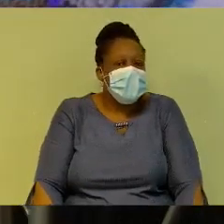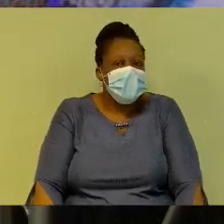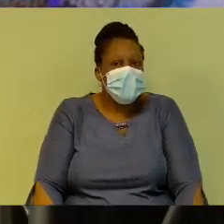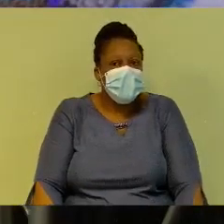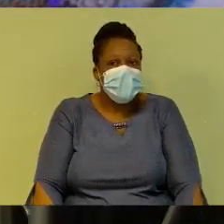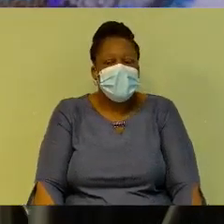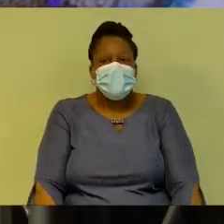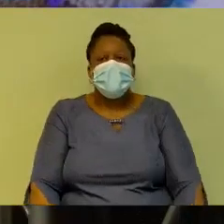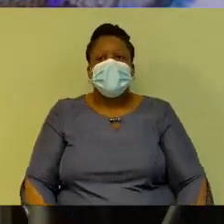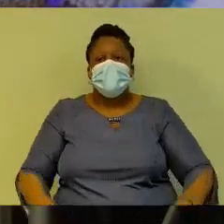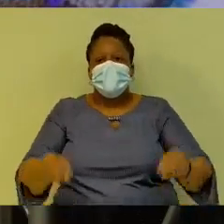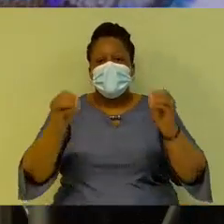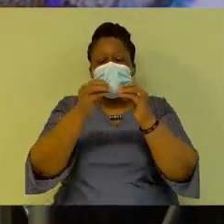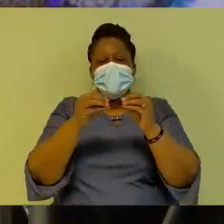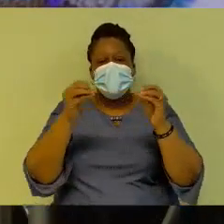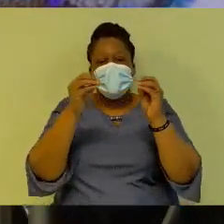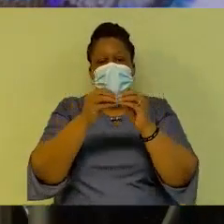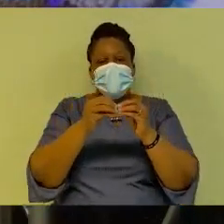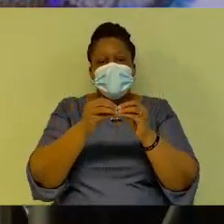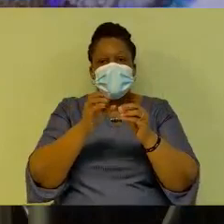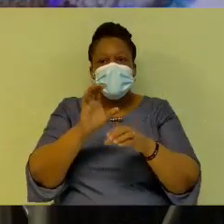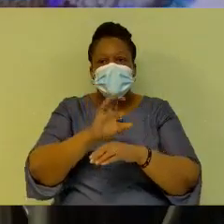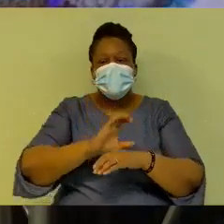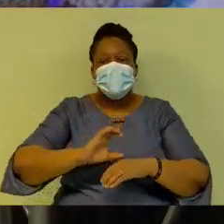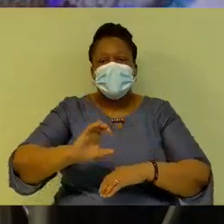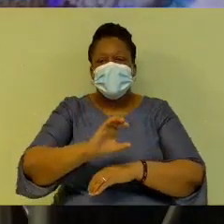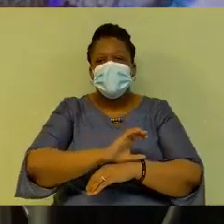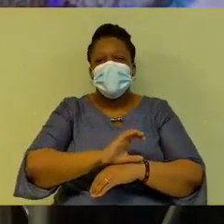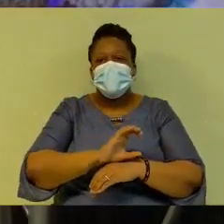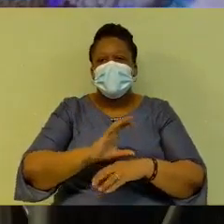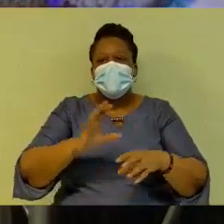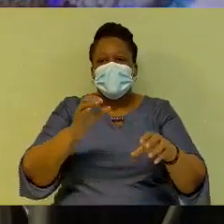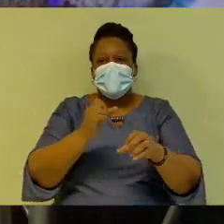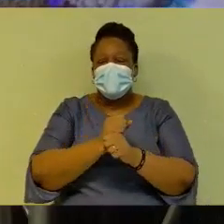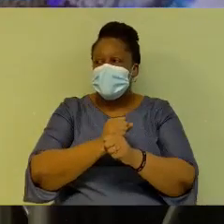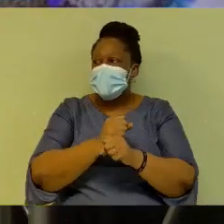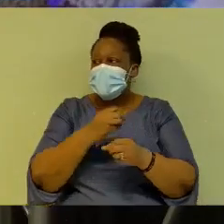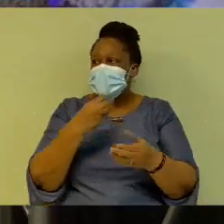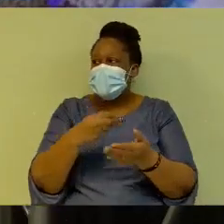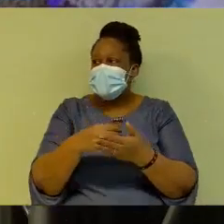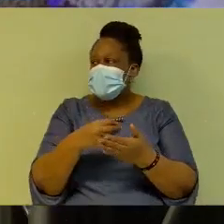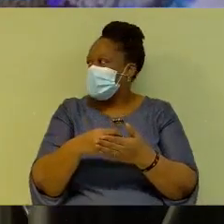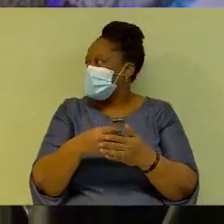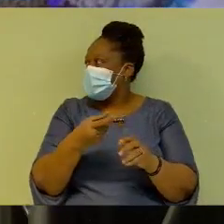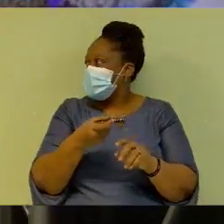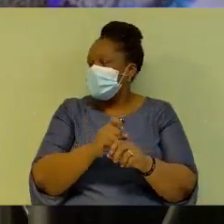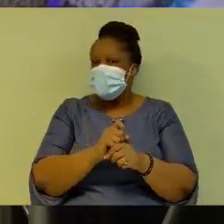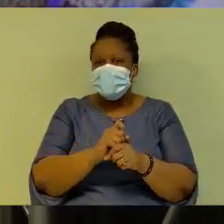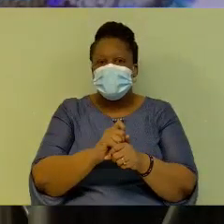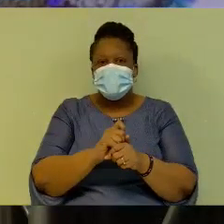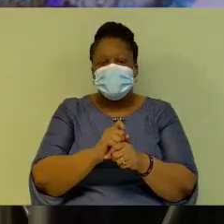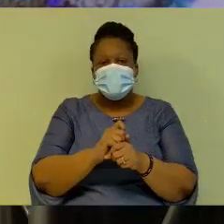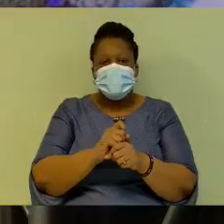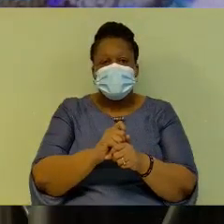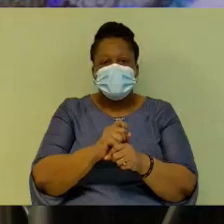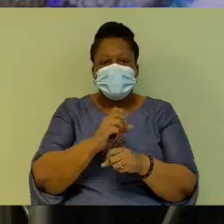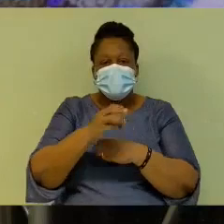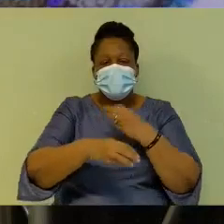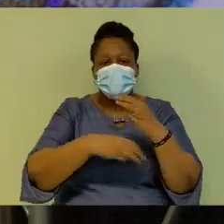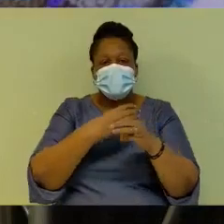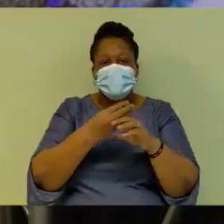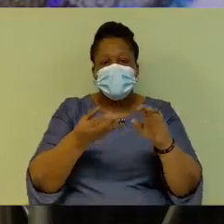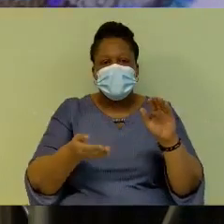more Caribbean islands are getting money from the World Bank or the United Nations. Is the St. Kitts and